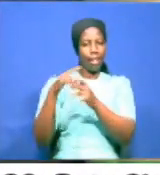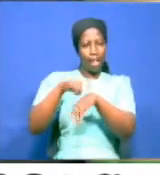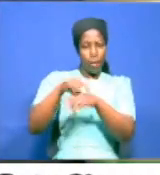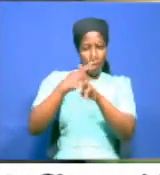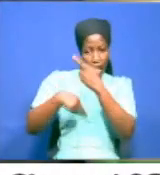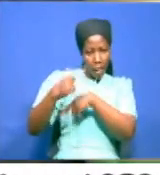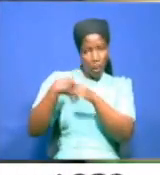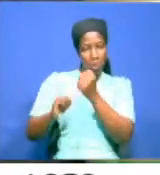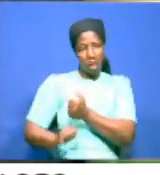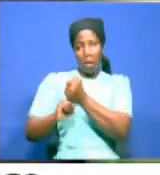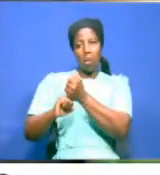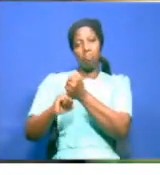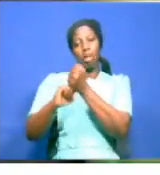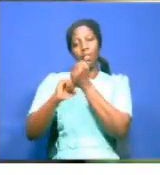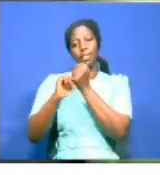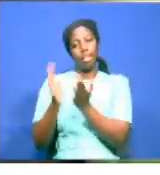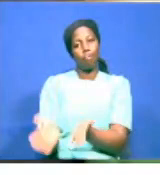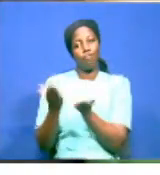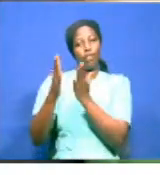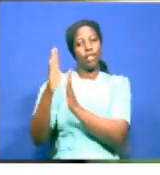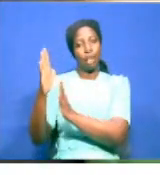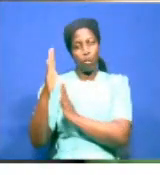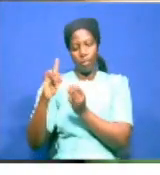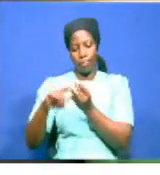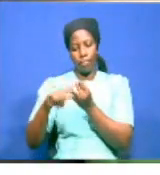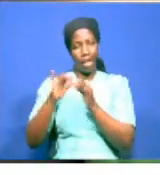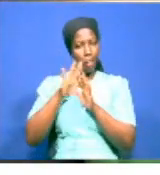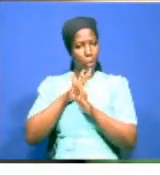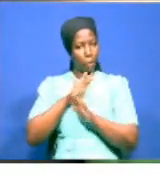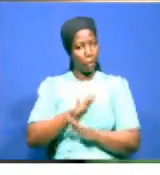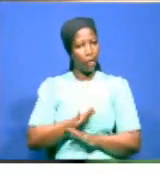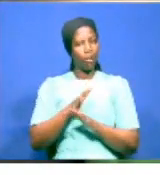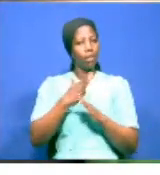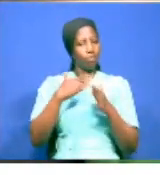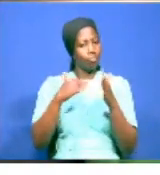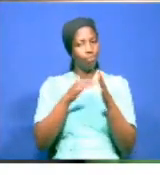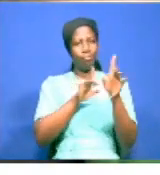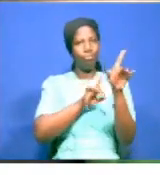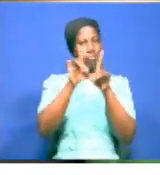by heightened security, relaxation of travel advisories